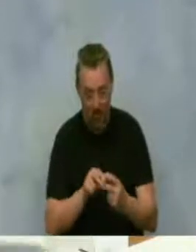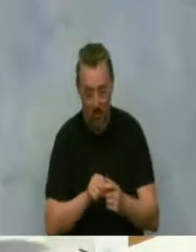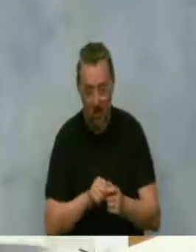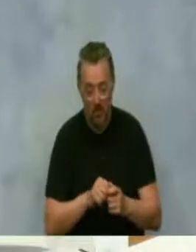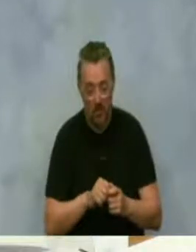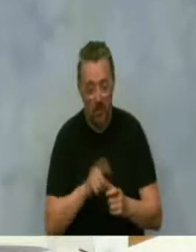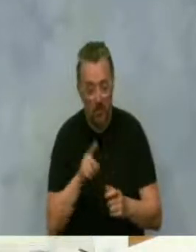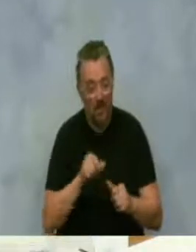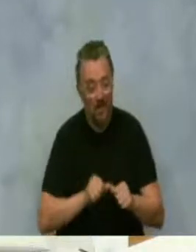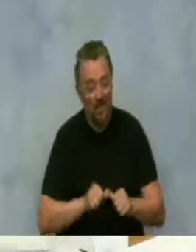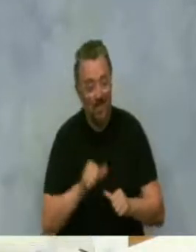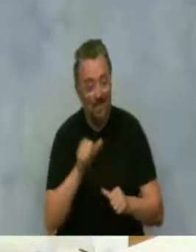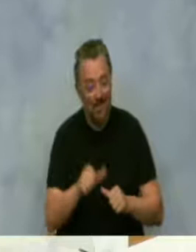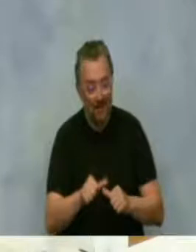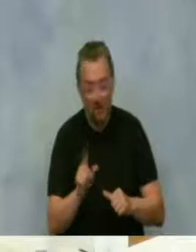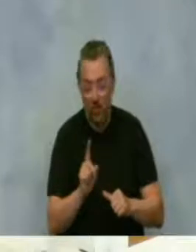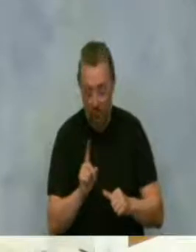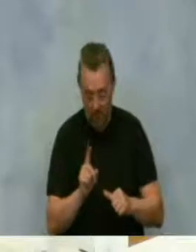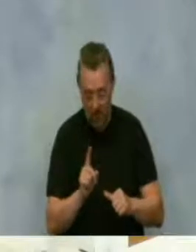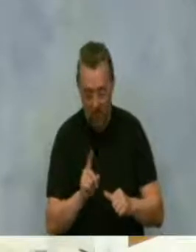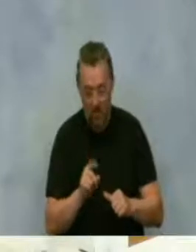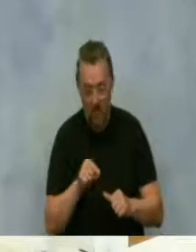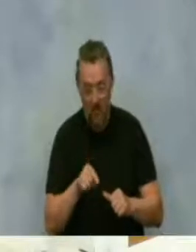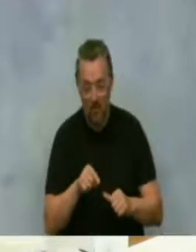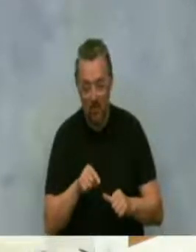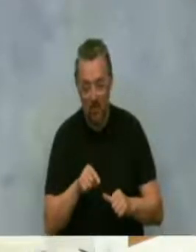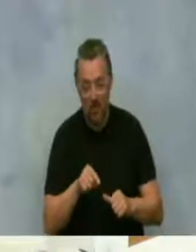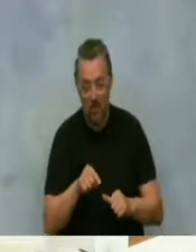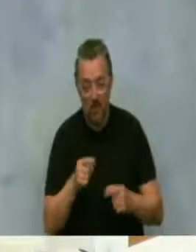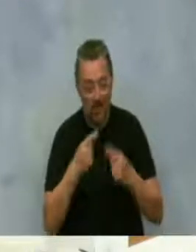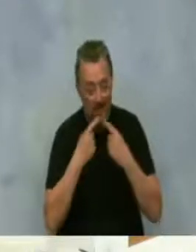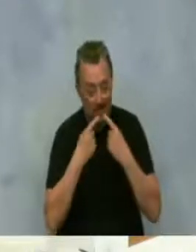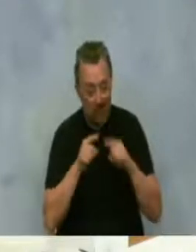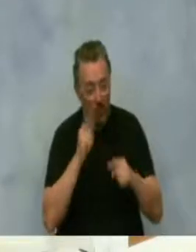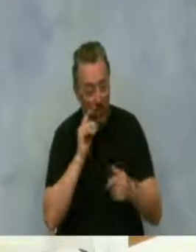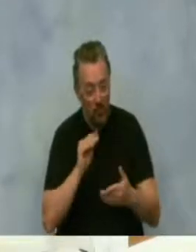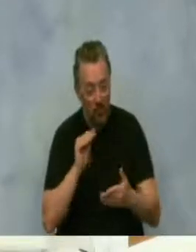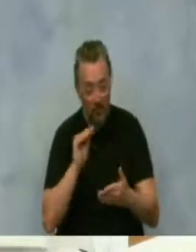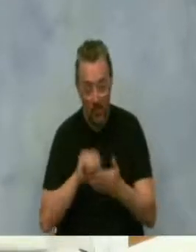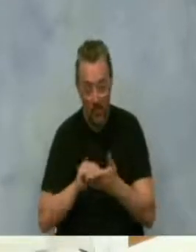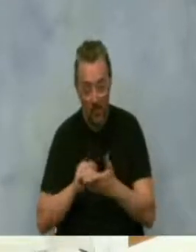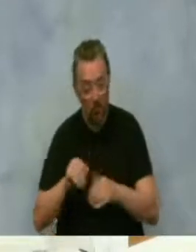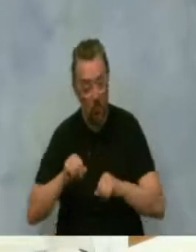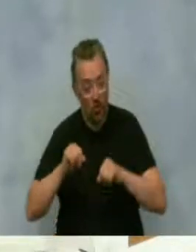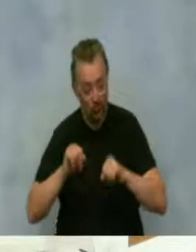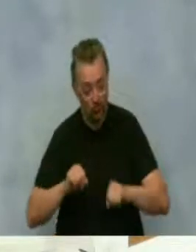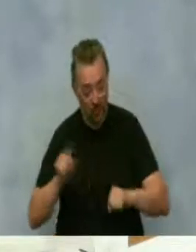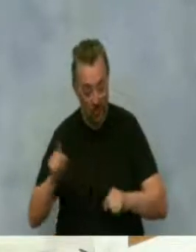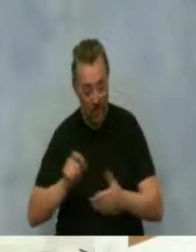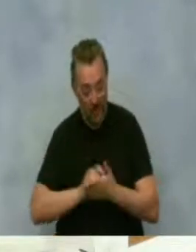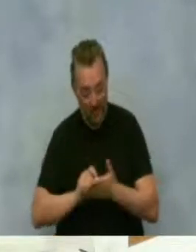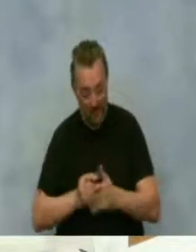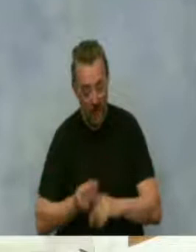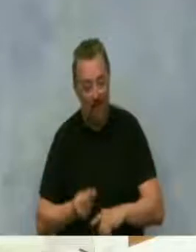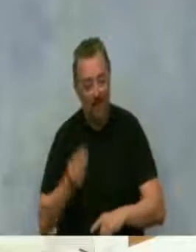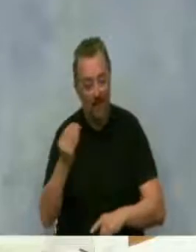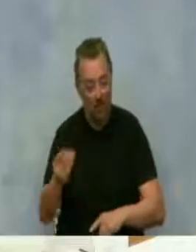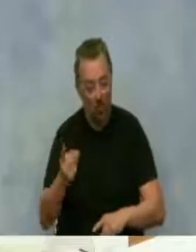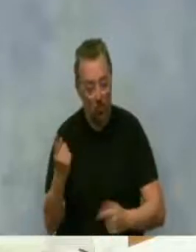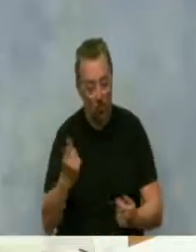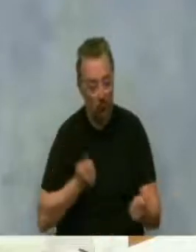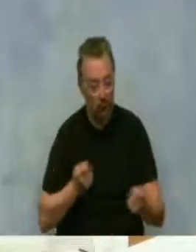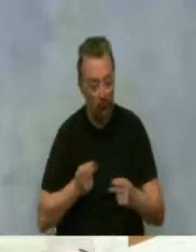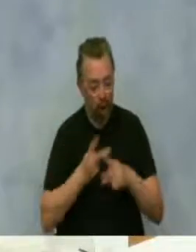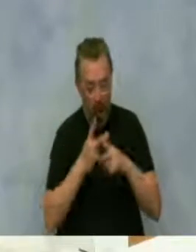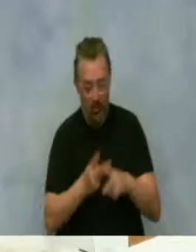terms of next steps, subject to approval, the annual assurance statement will be signed by the chair of this committee and forwarded to the regulator.